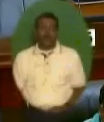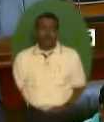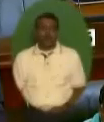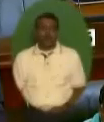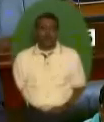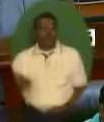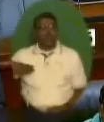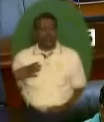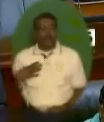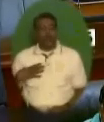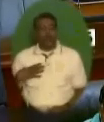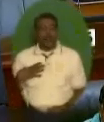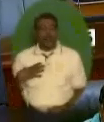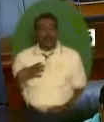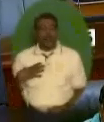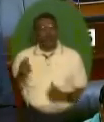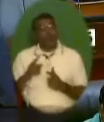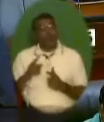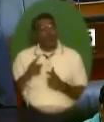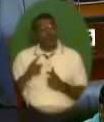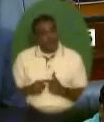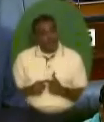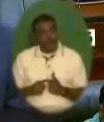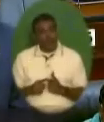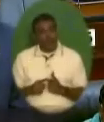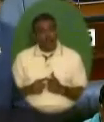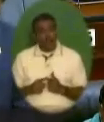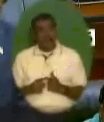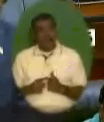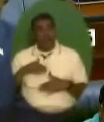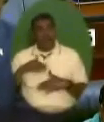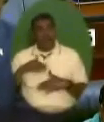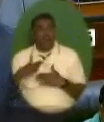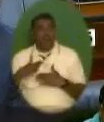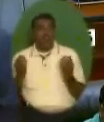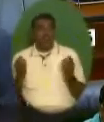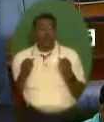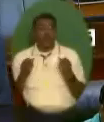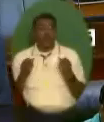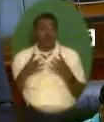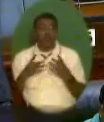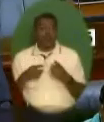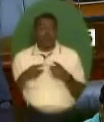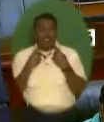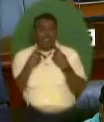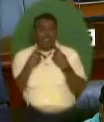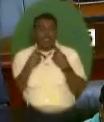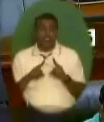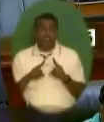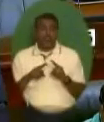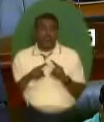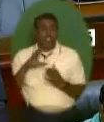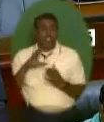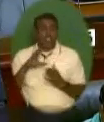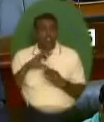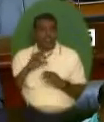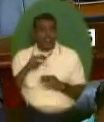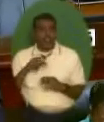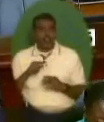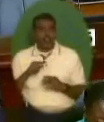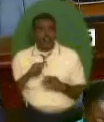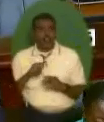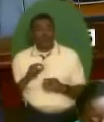Mr. Speaker, subsequently, there had been many public announcements of contractors having been paid, yet